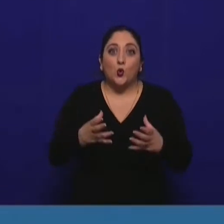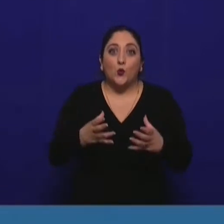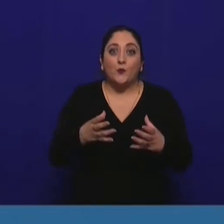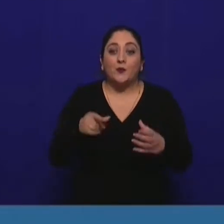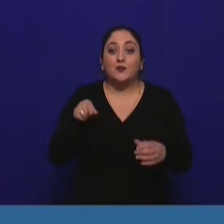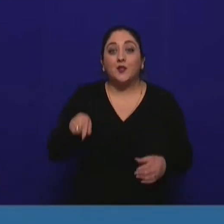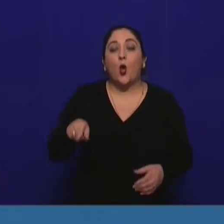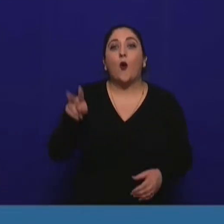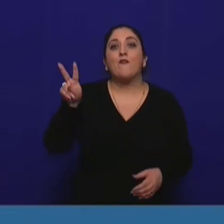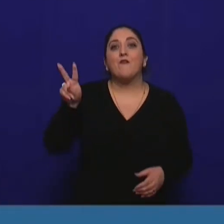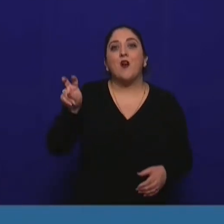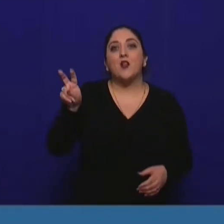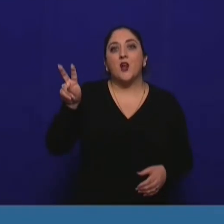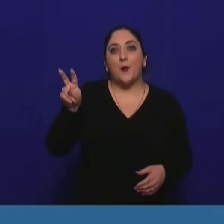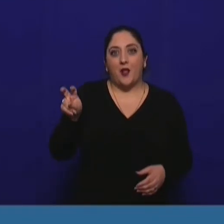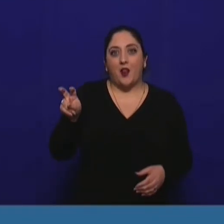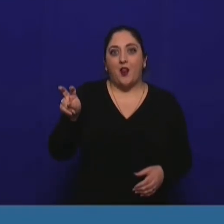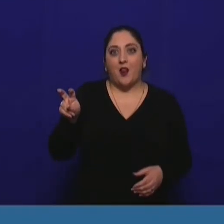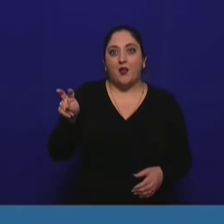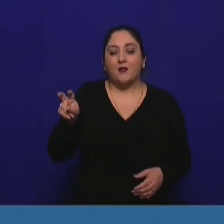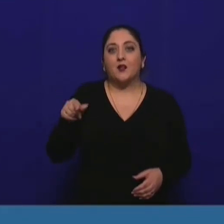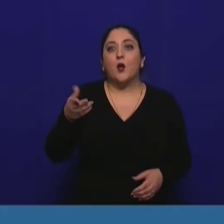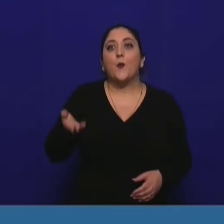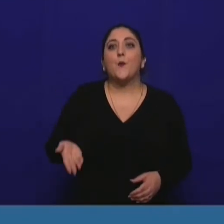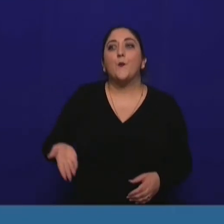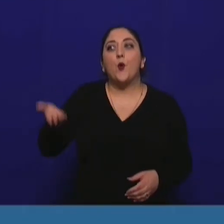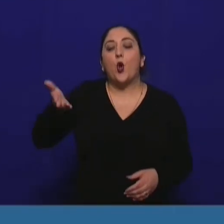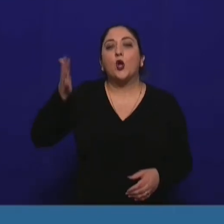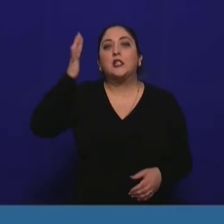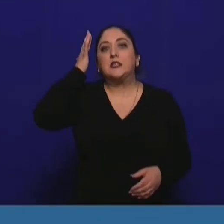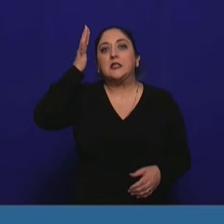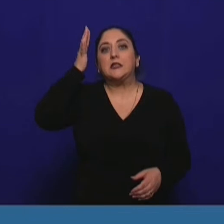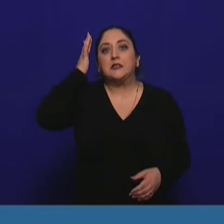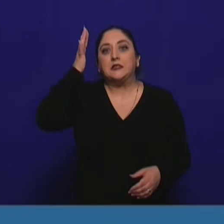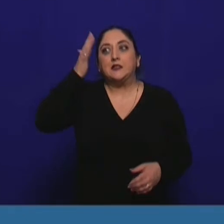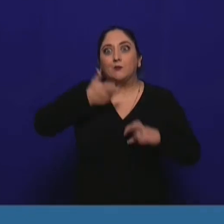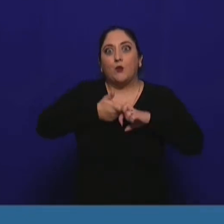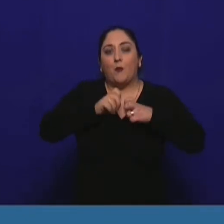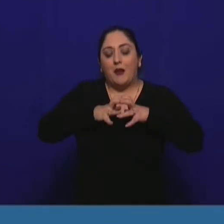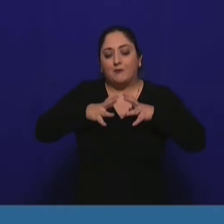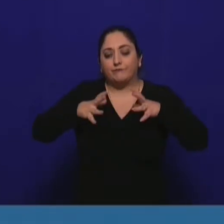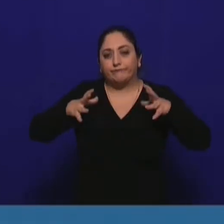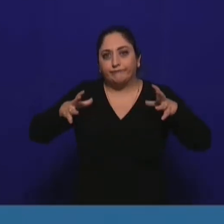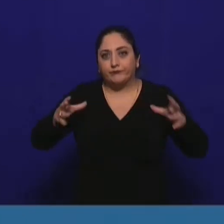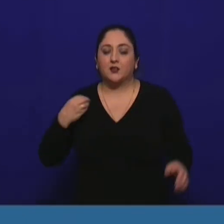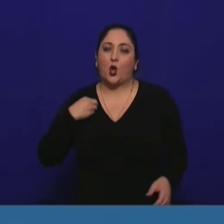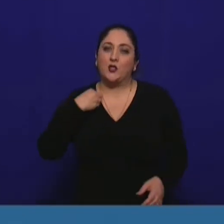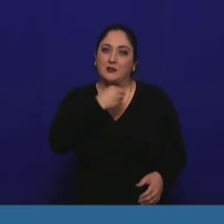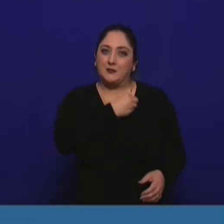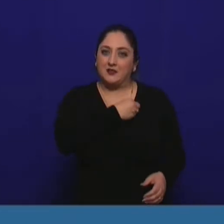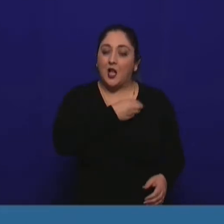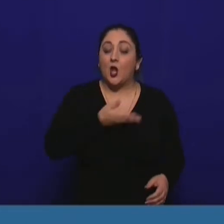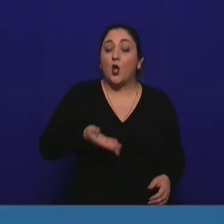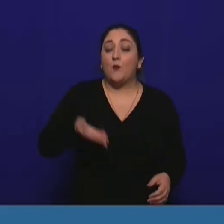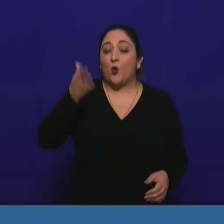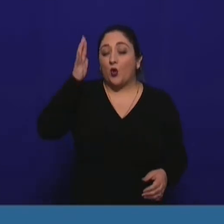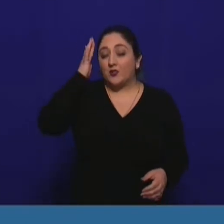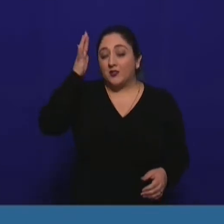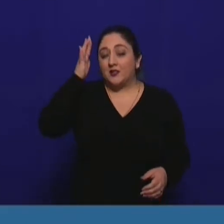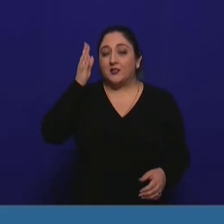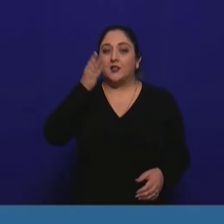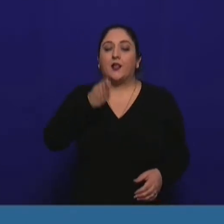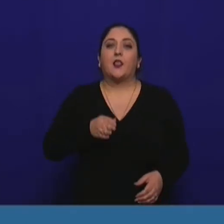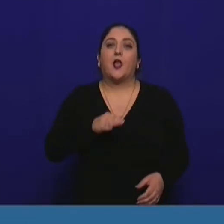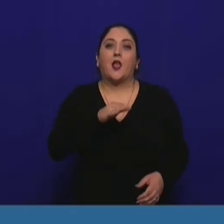are the vulnerable people. These are the people who are more at risk of getting complications, admissions to hospital, and even deaths. And this